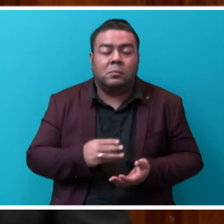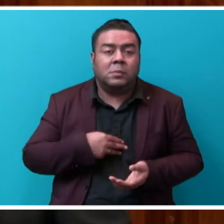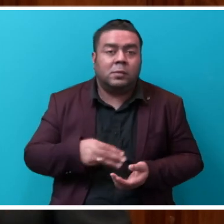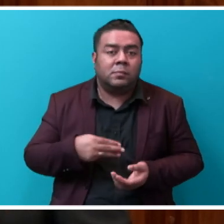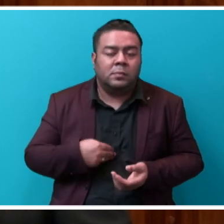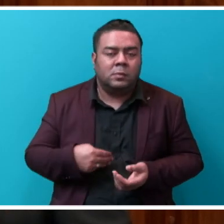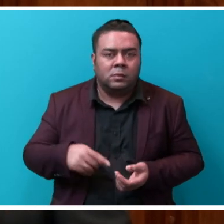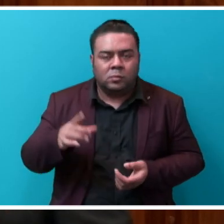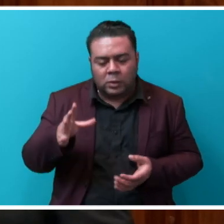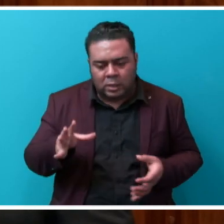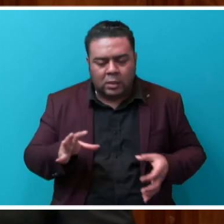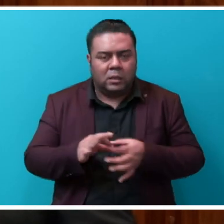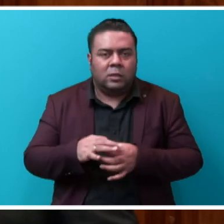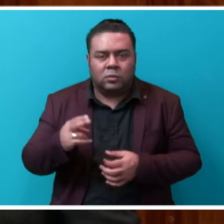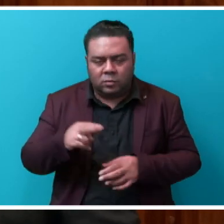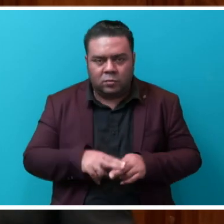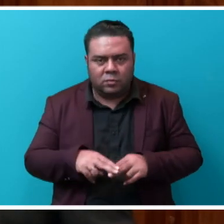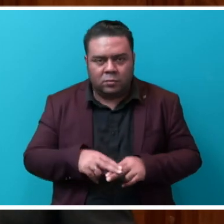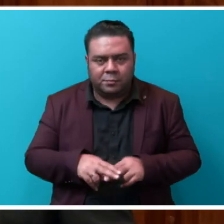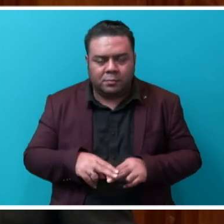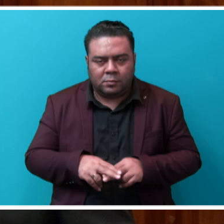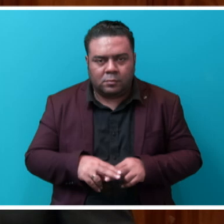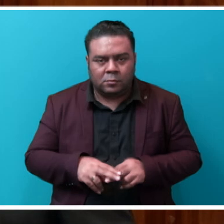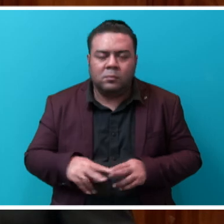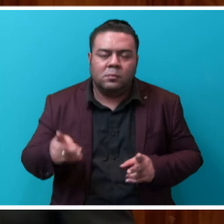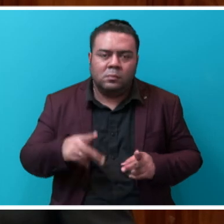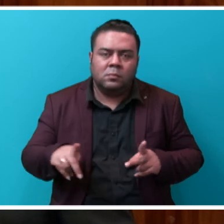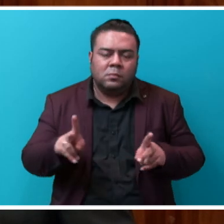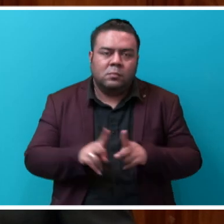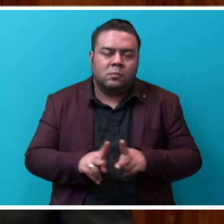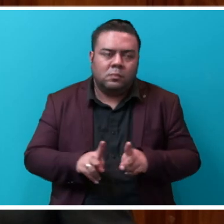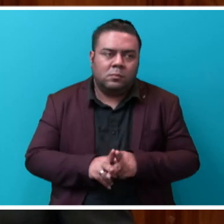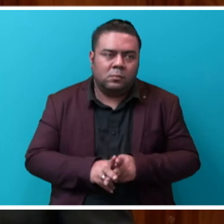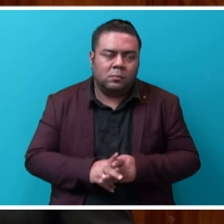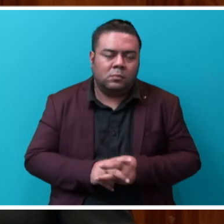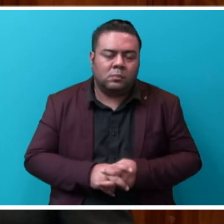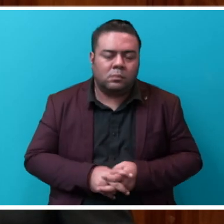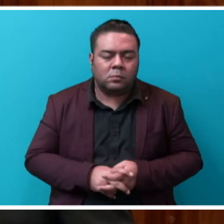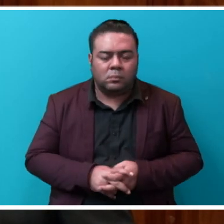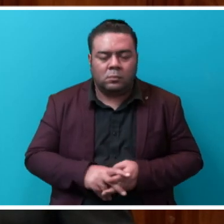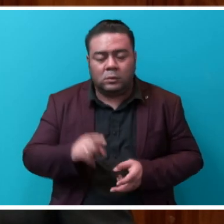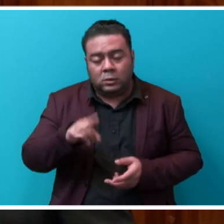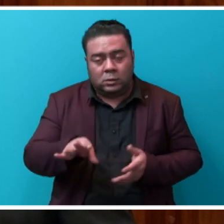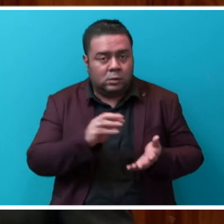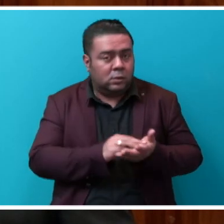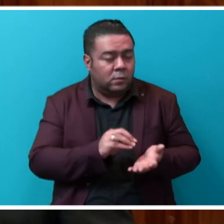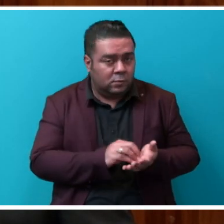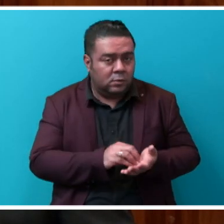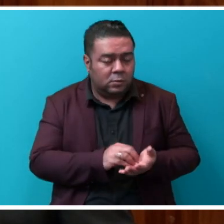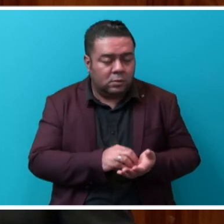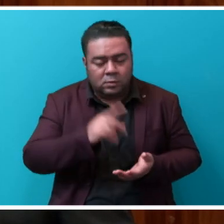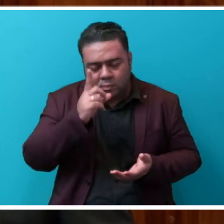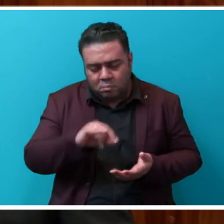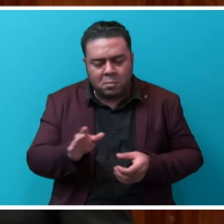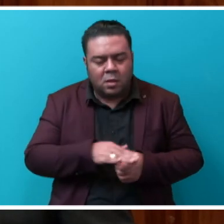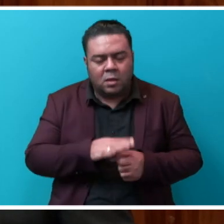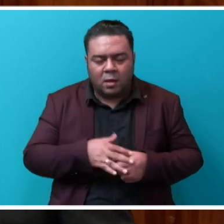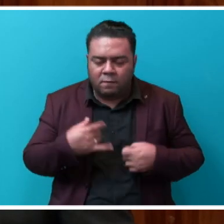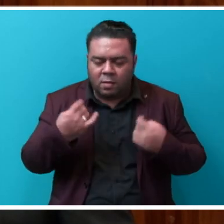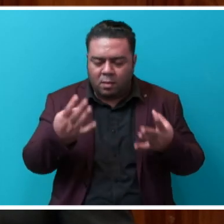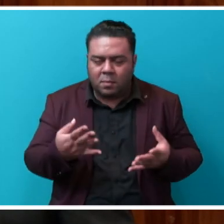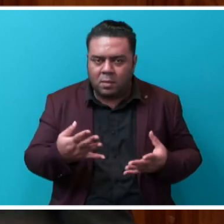were linked to Fiji agencies and partners. Honourable members, these services were made available in 4